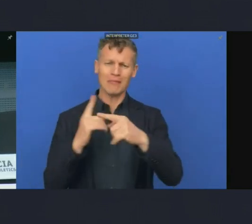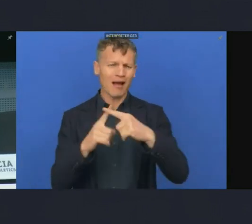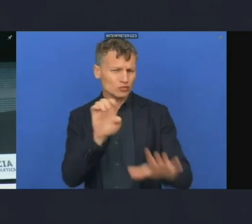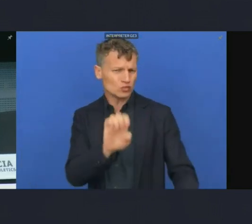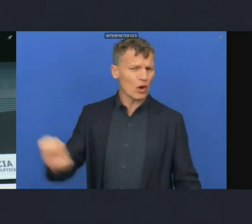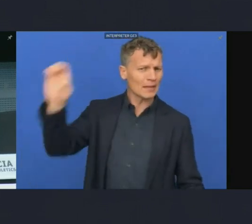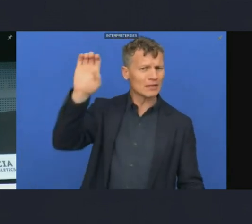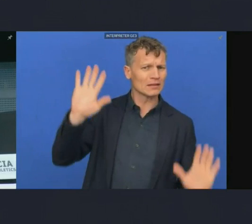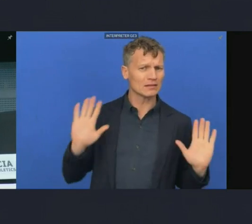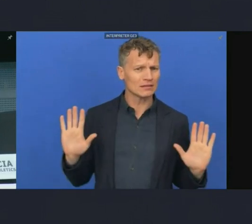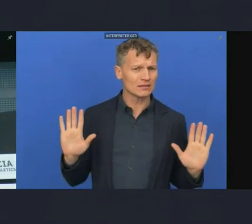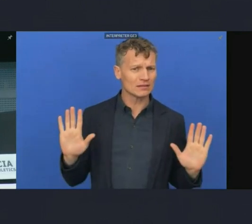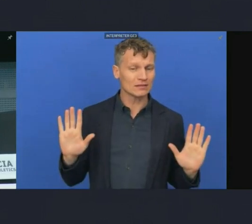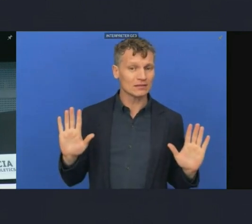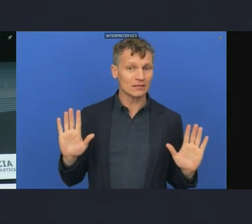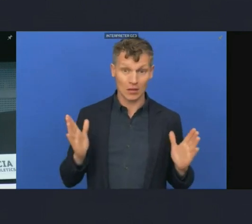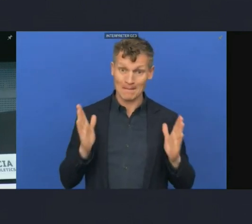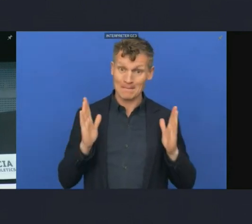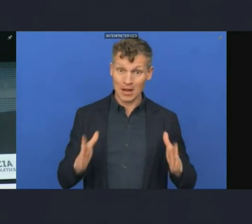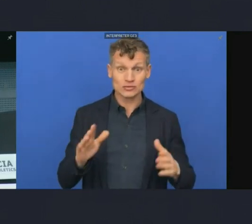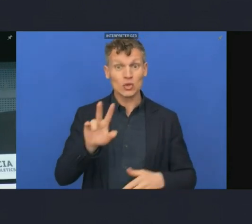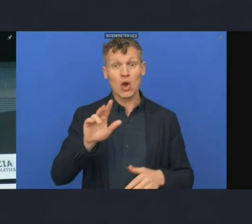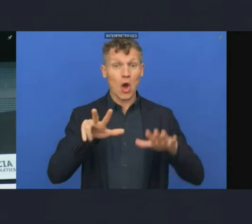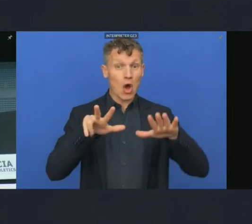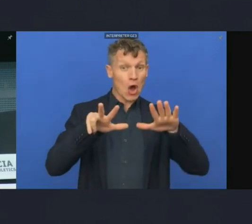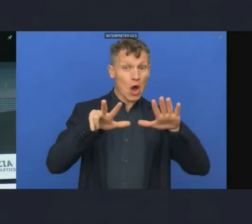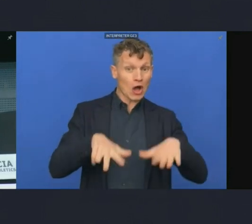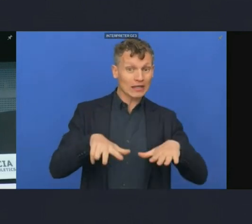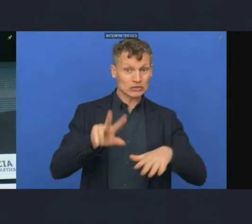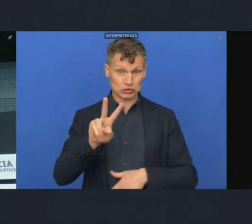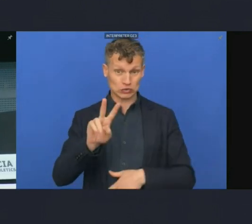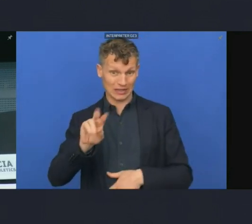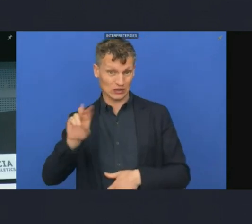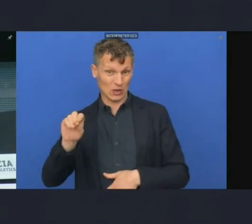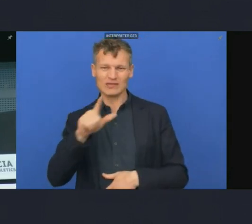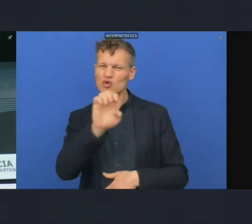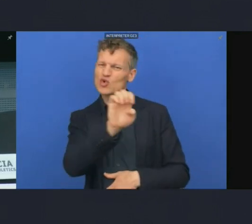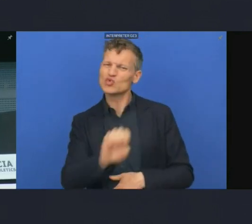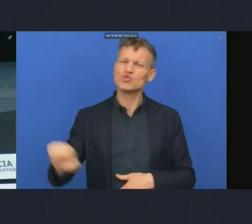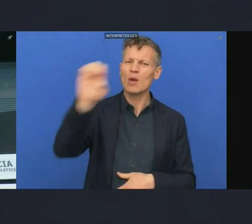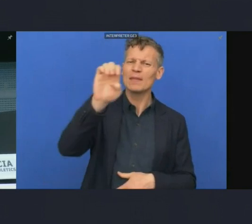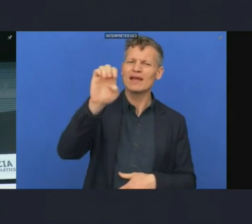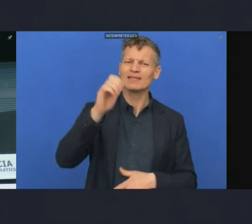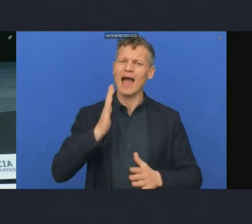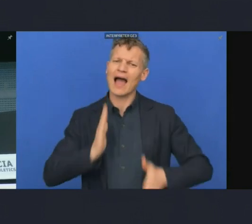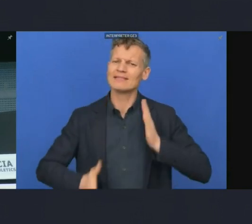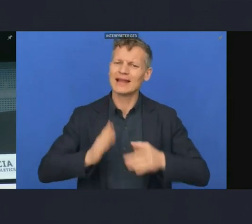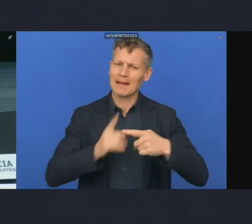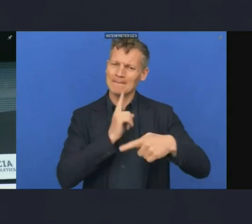to be organized in August 2020 by the European Athletics and by the French Athletic Federation. And it was